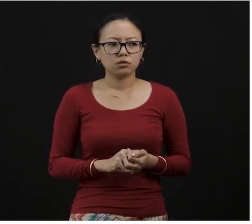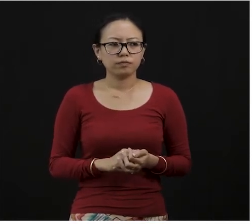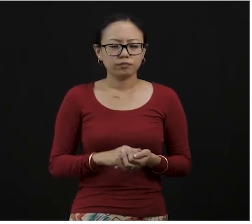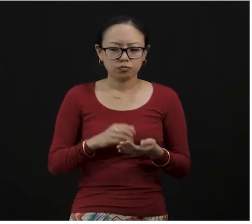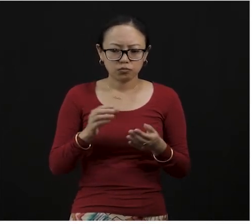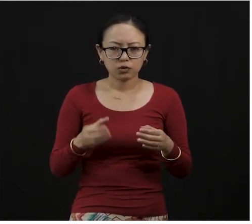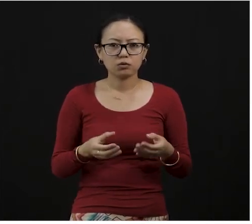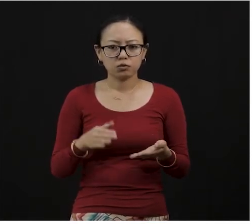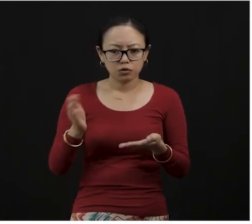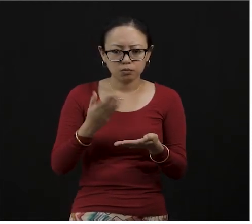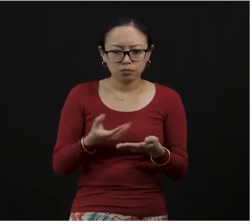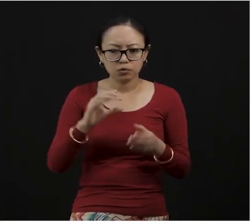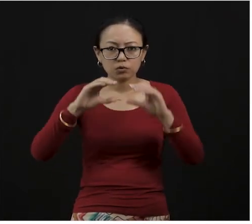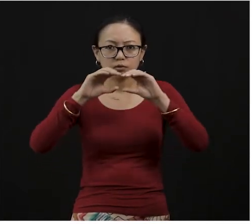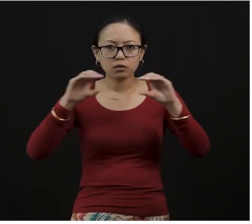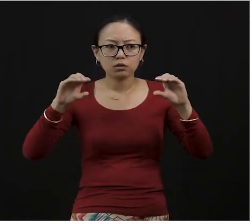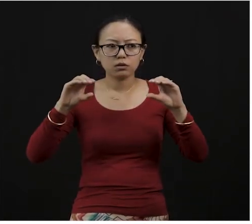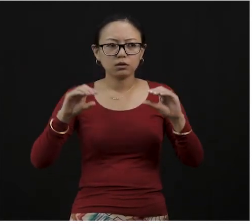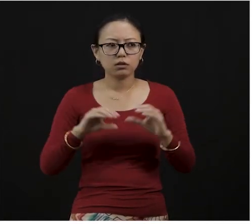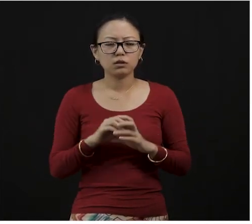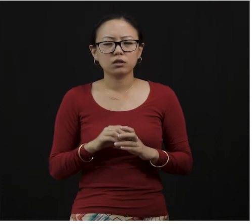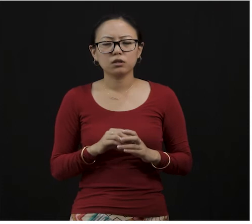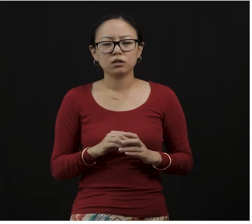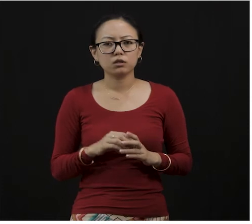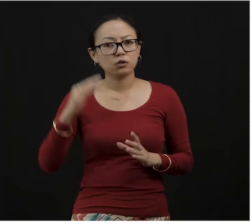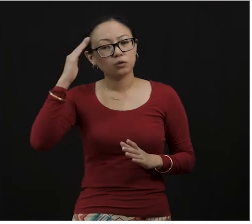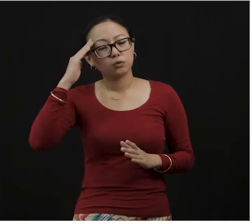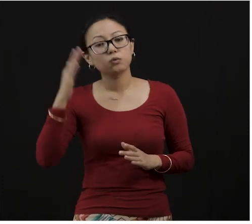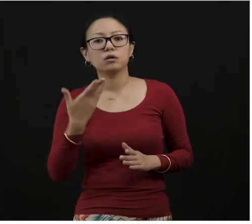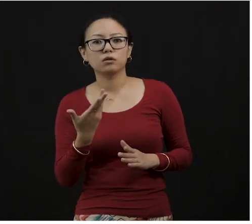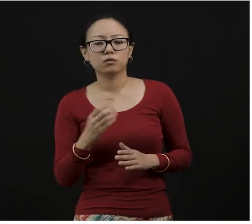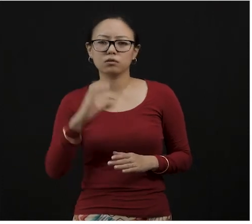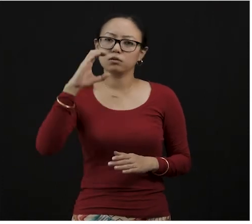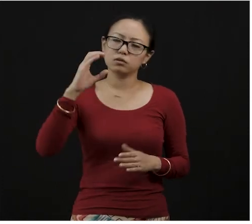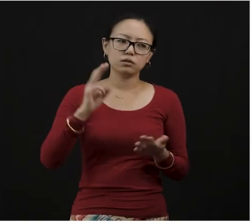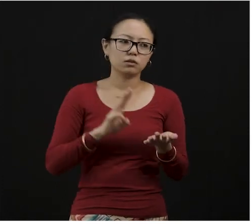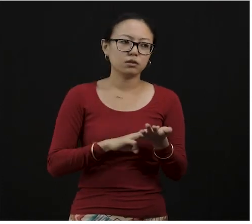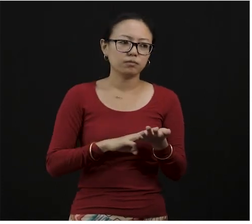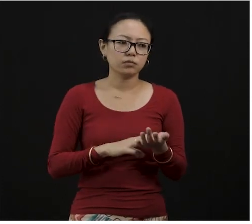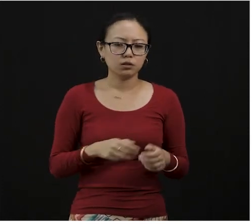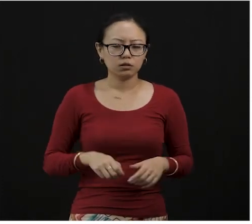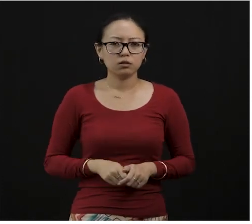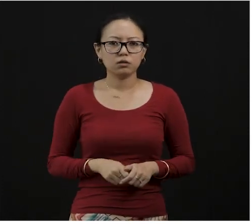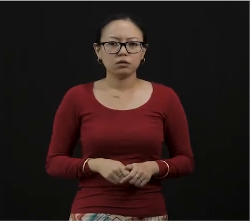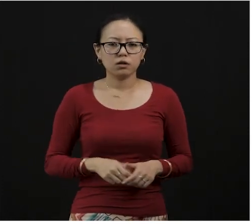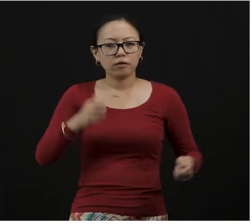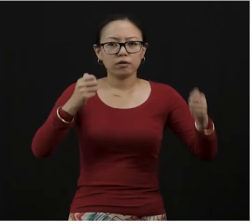Length of a car. The length of a car, do we use centimeter or a meter? Here we use meter. We write